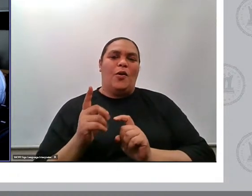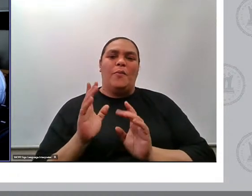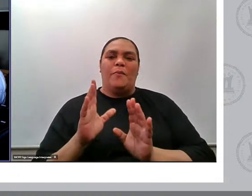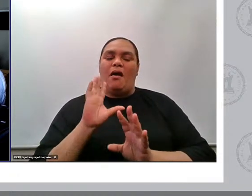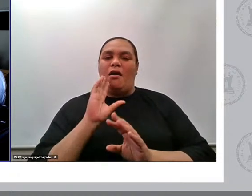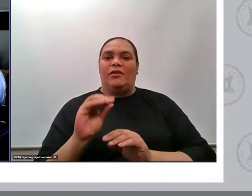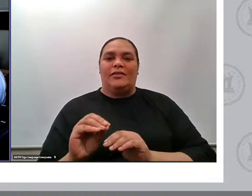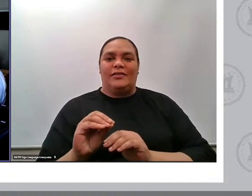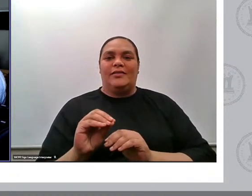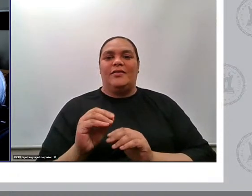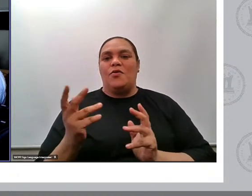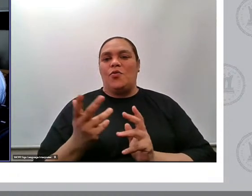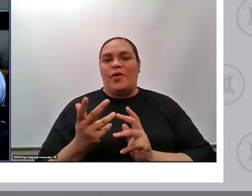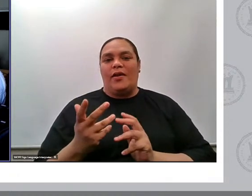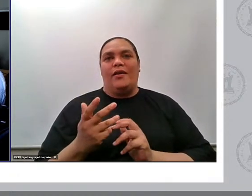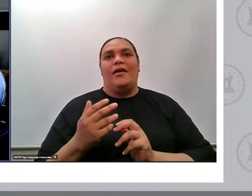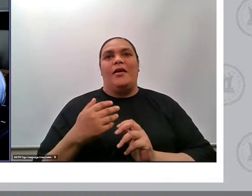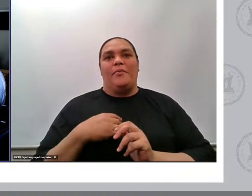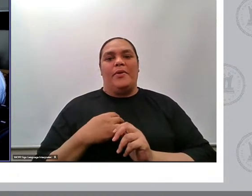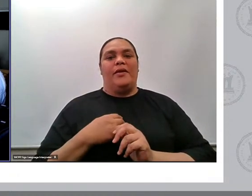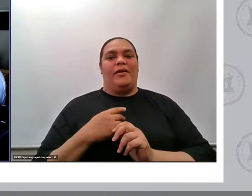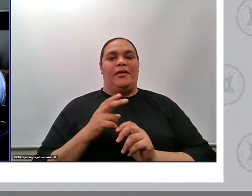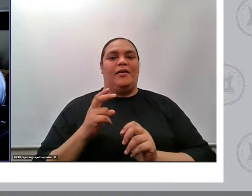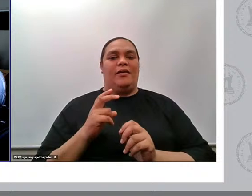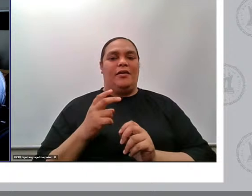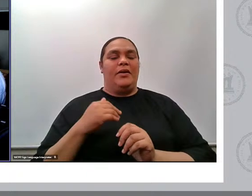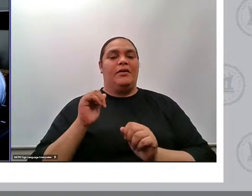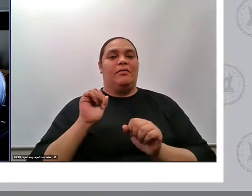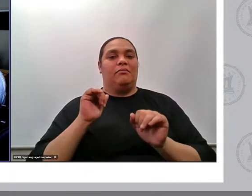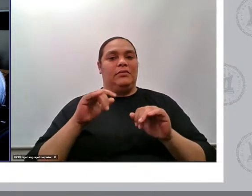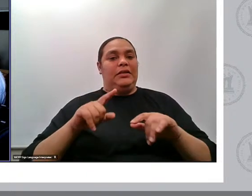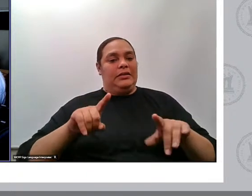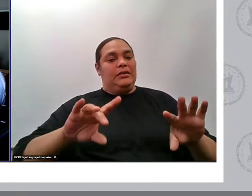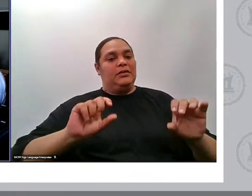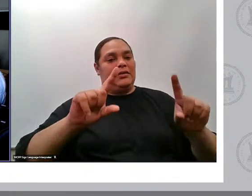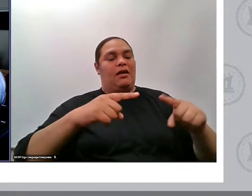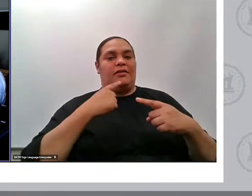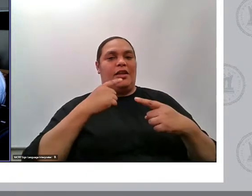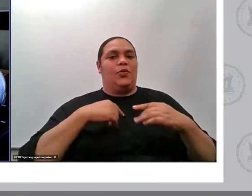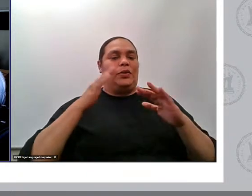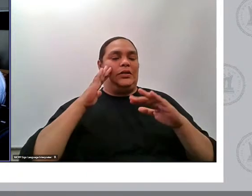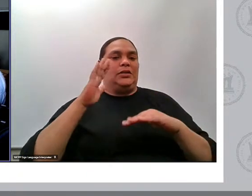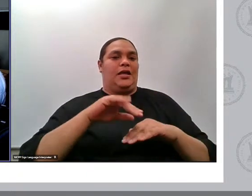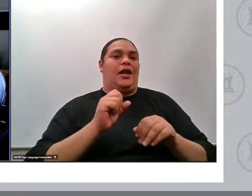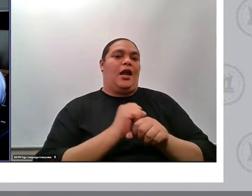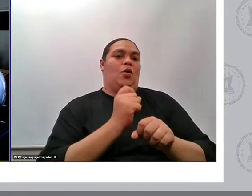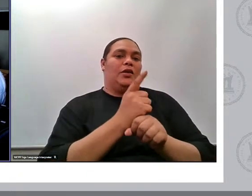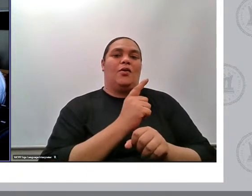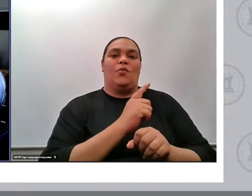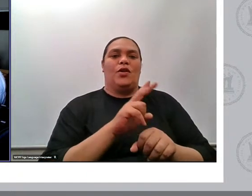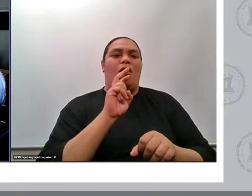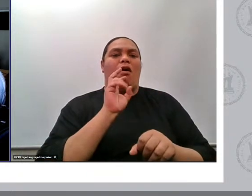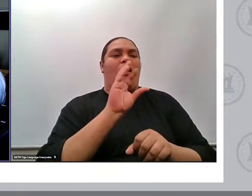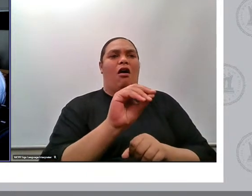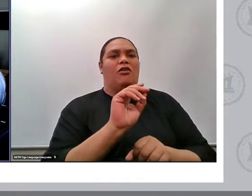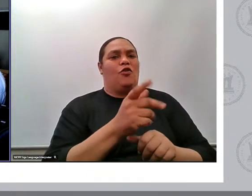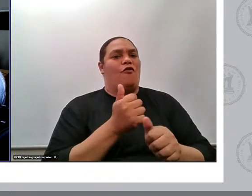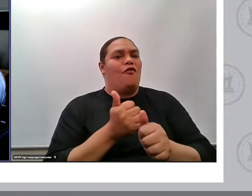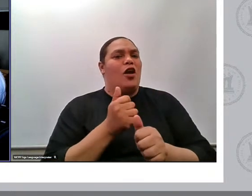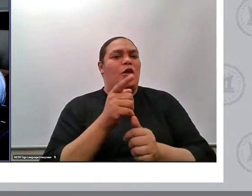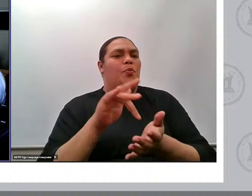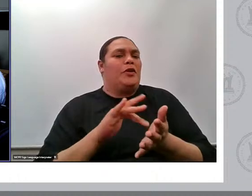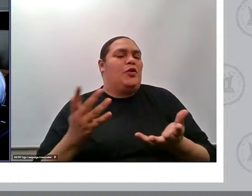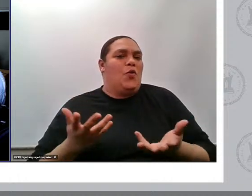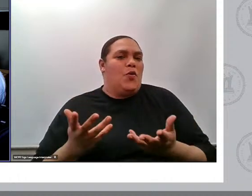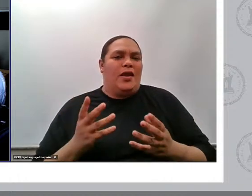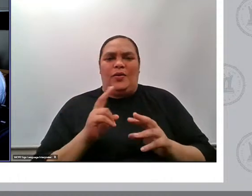asked where he said, I ordinarily reside in Gauteng. We didn't ask you, didn't need to follow up with where's your